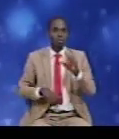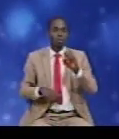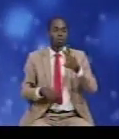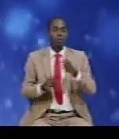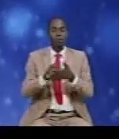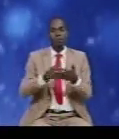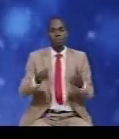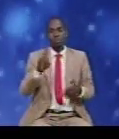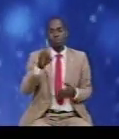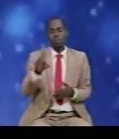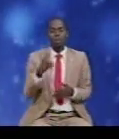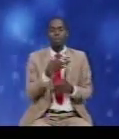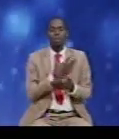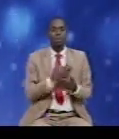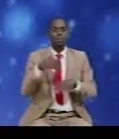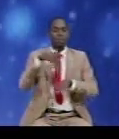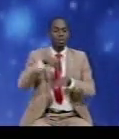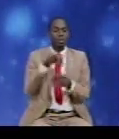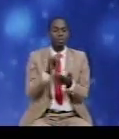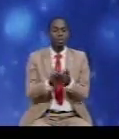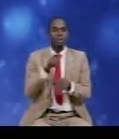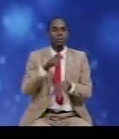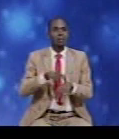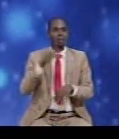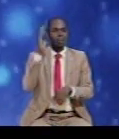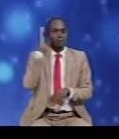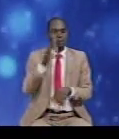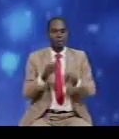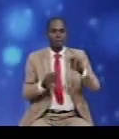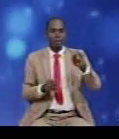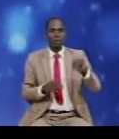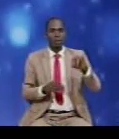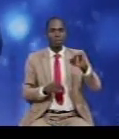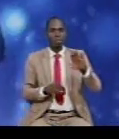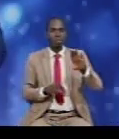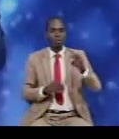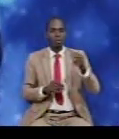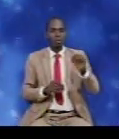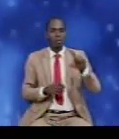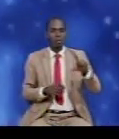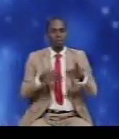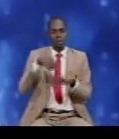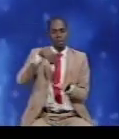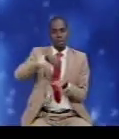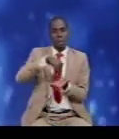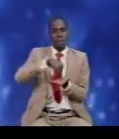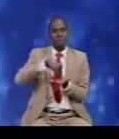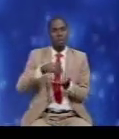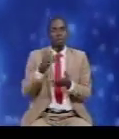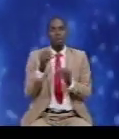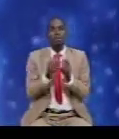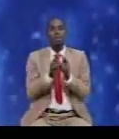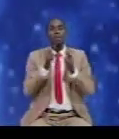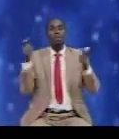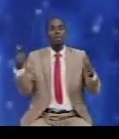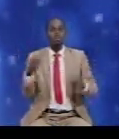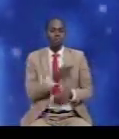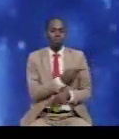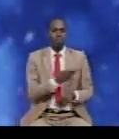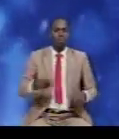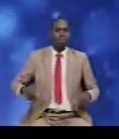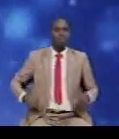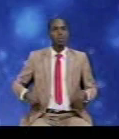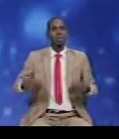that time shall Michael stand up, the great prince angel,